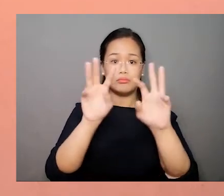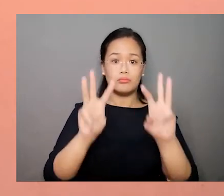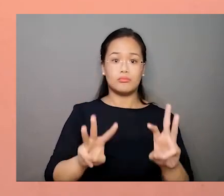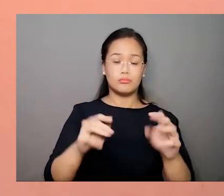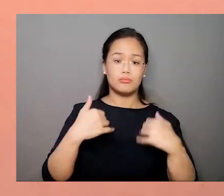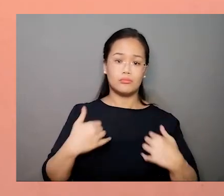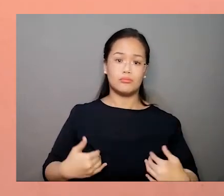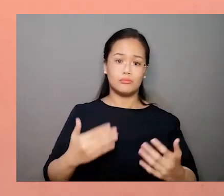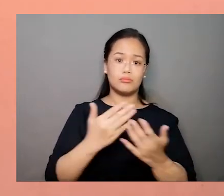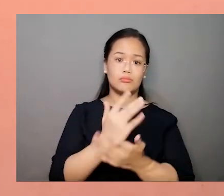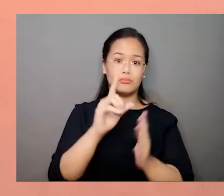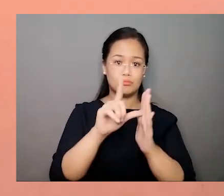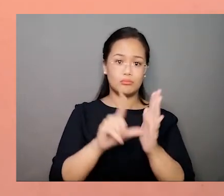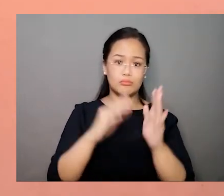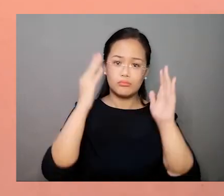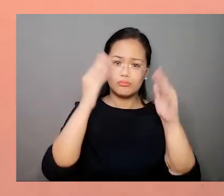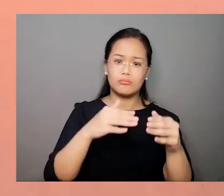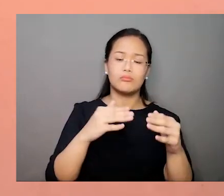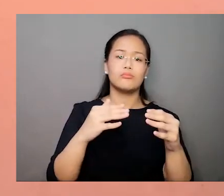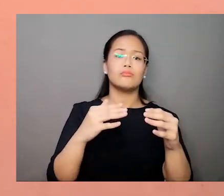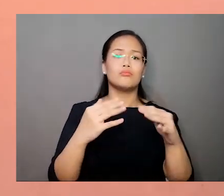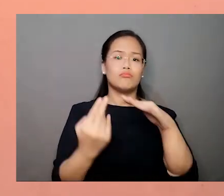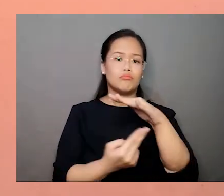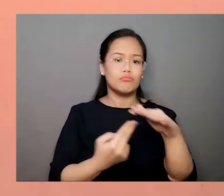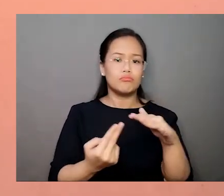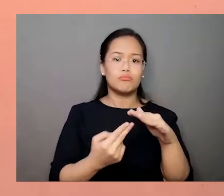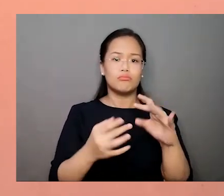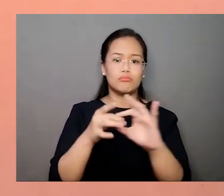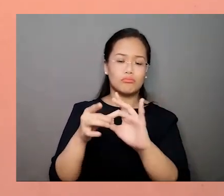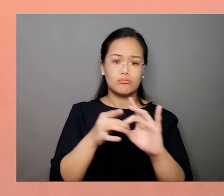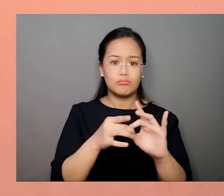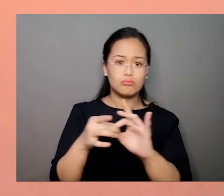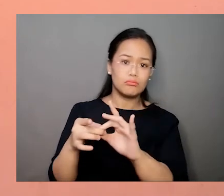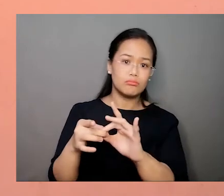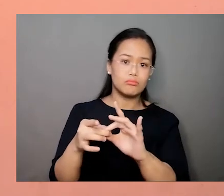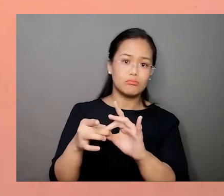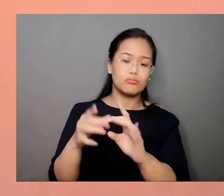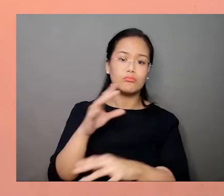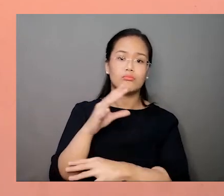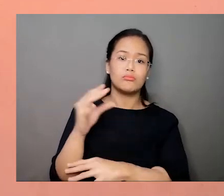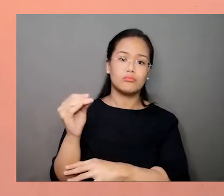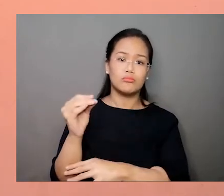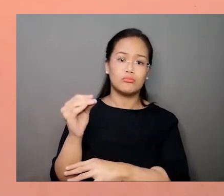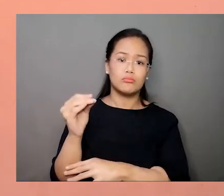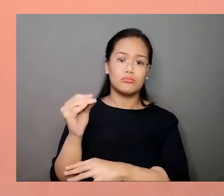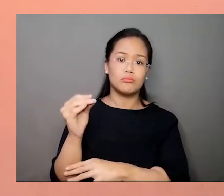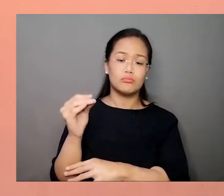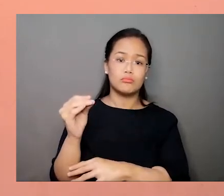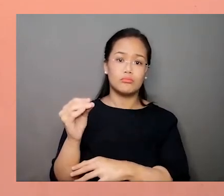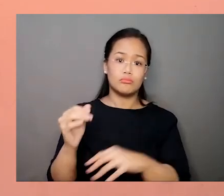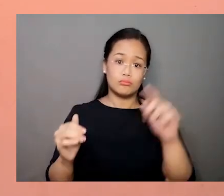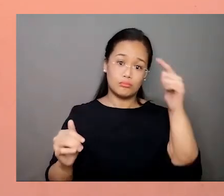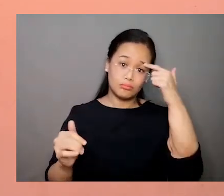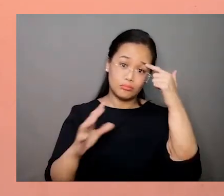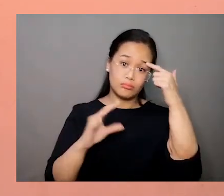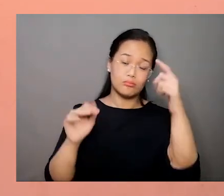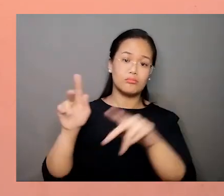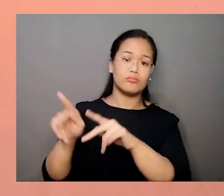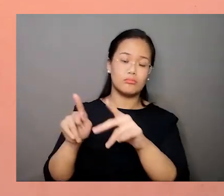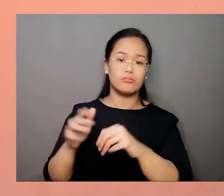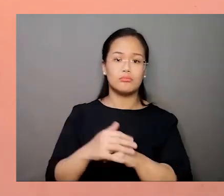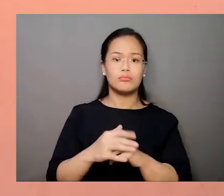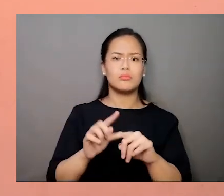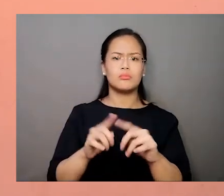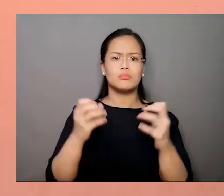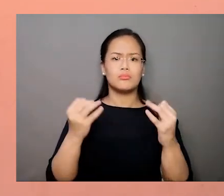law is generally focused on the relationship between the individual and the state. But in many cases,